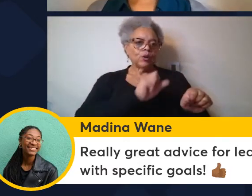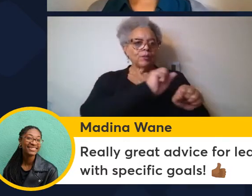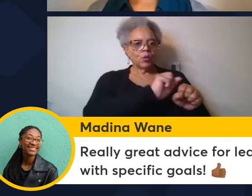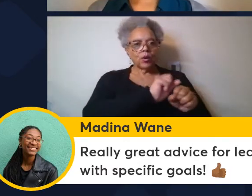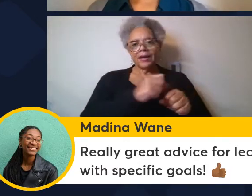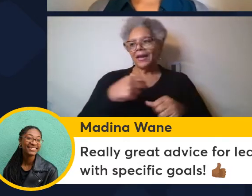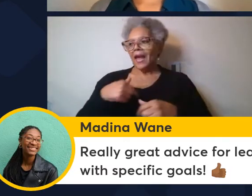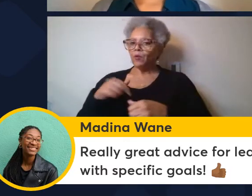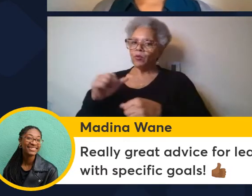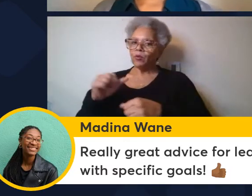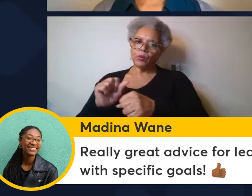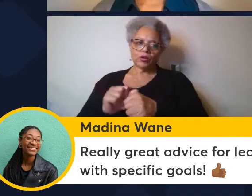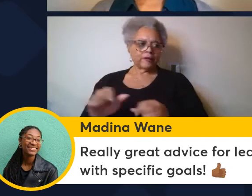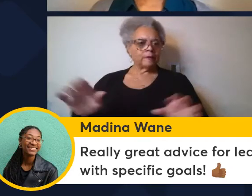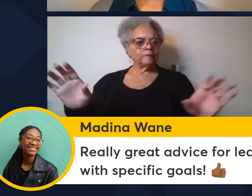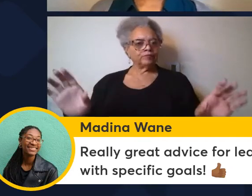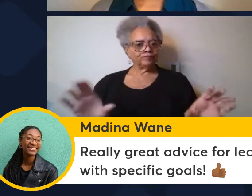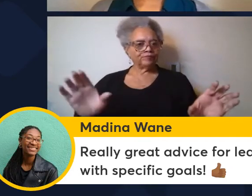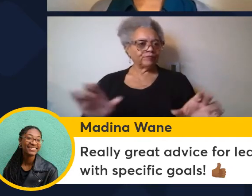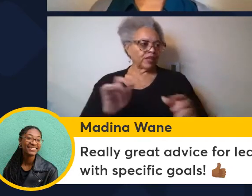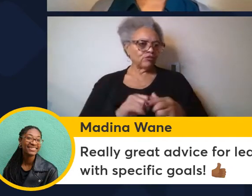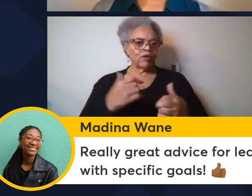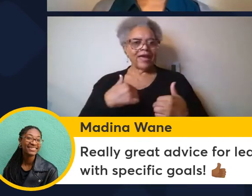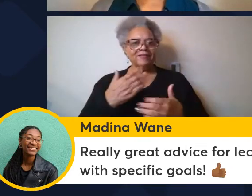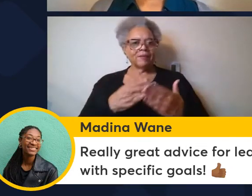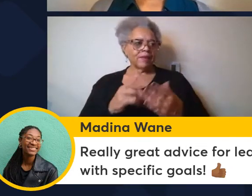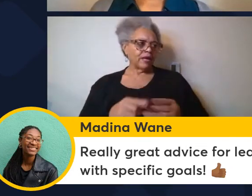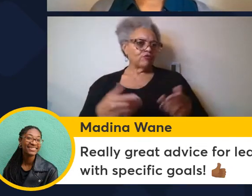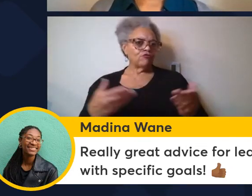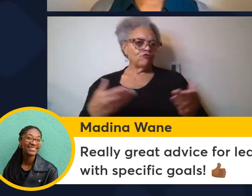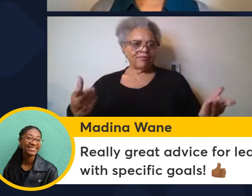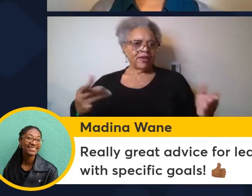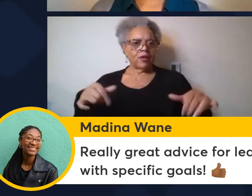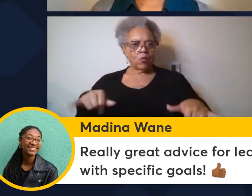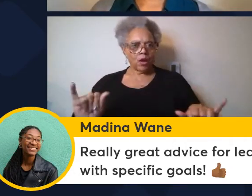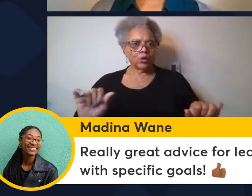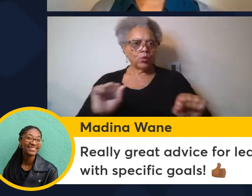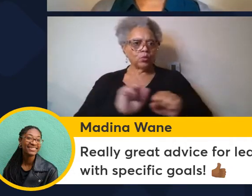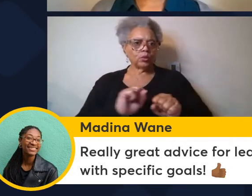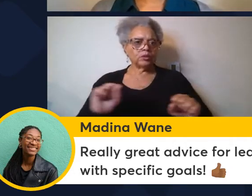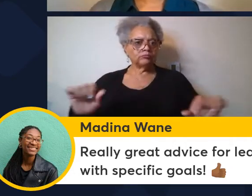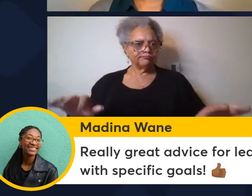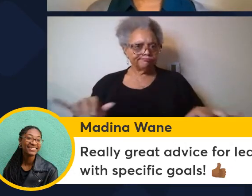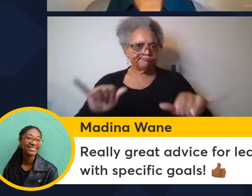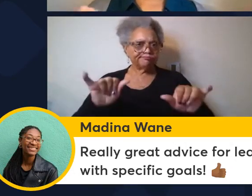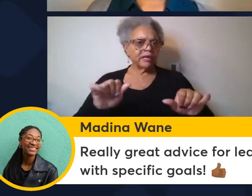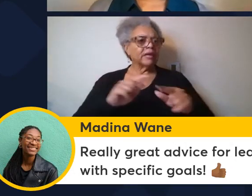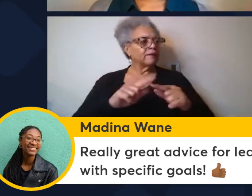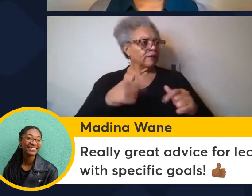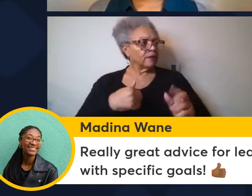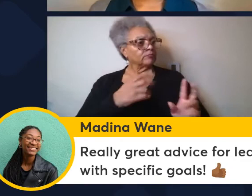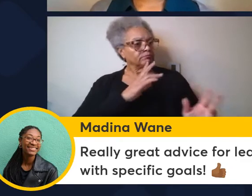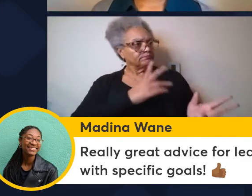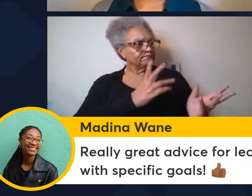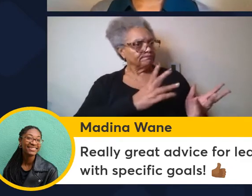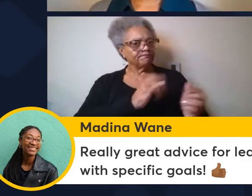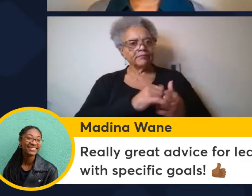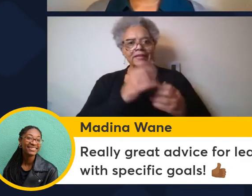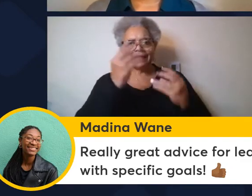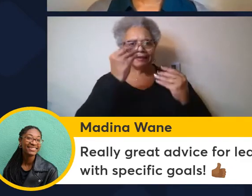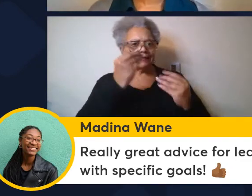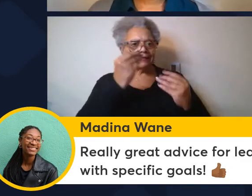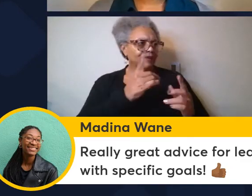would be working. And when you have someone right there who you can just sort of, if you have like data access issues,